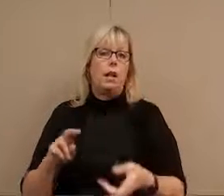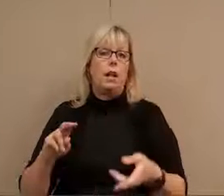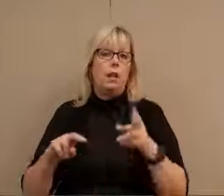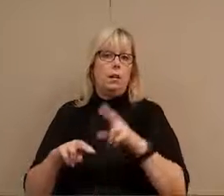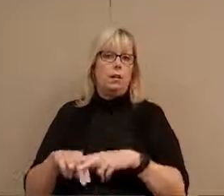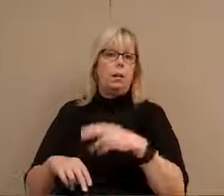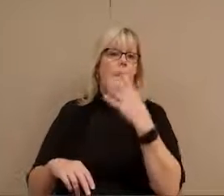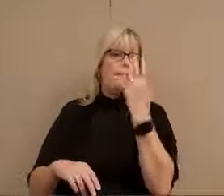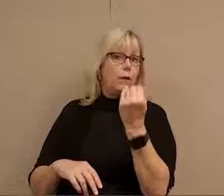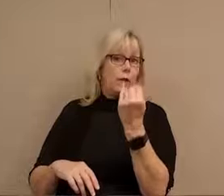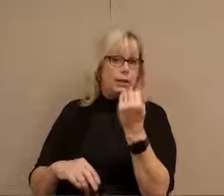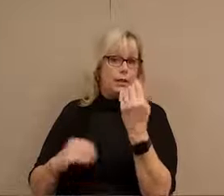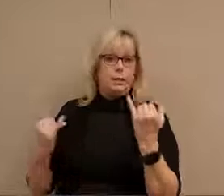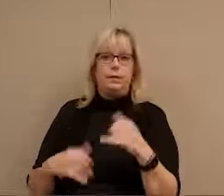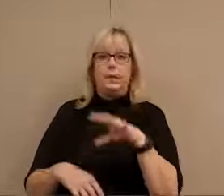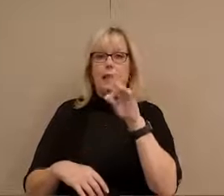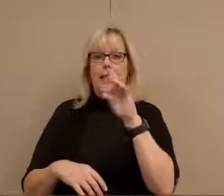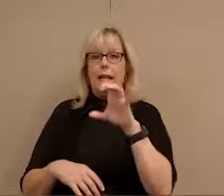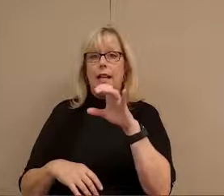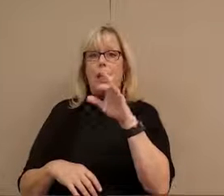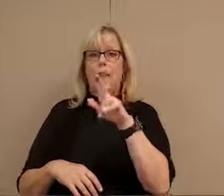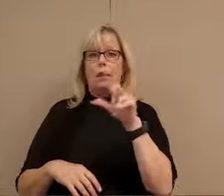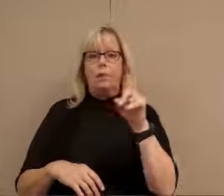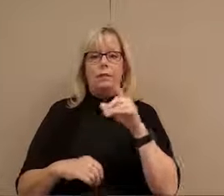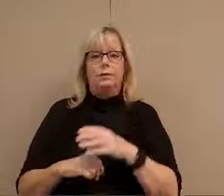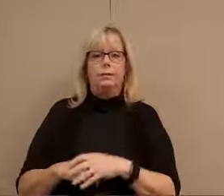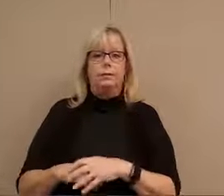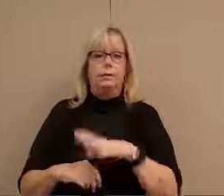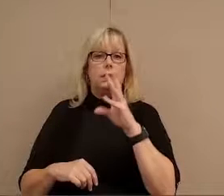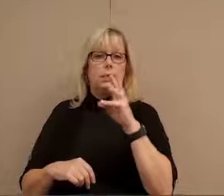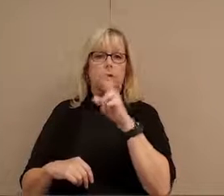62205 up 14 to 831.